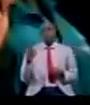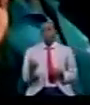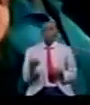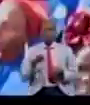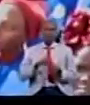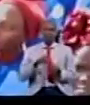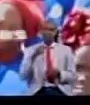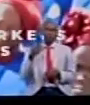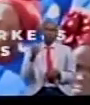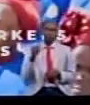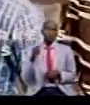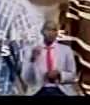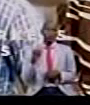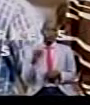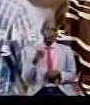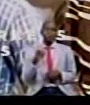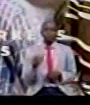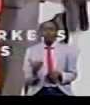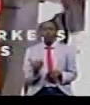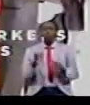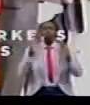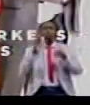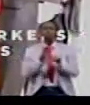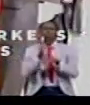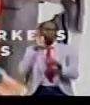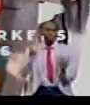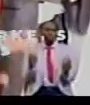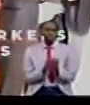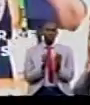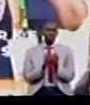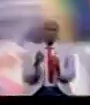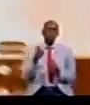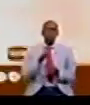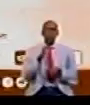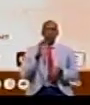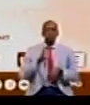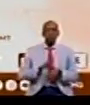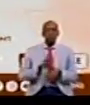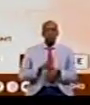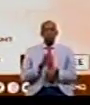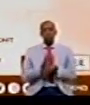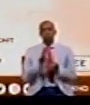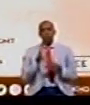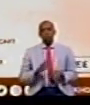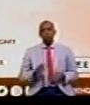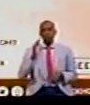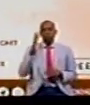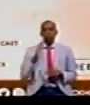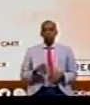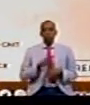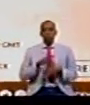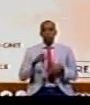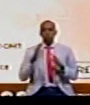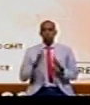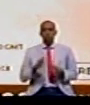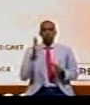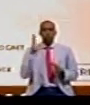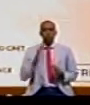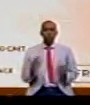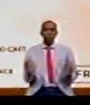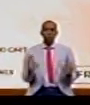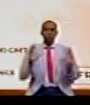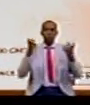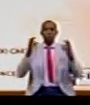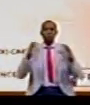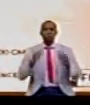his own sister that is having cancer of the breast. That is life-threatening. That's storms of life. We want to actually hand